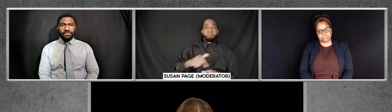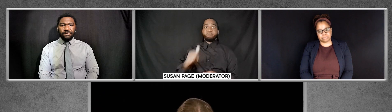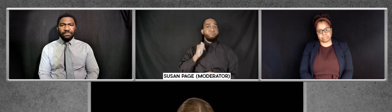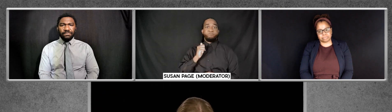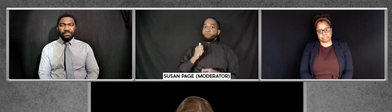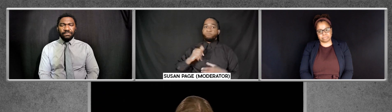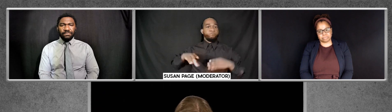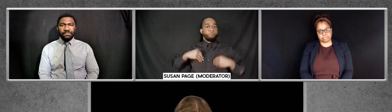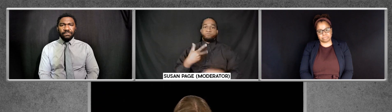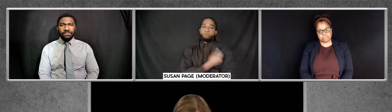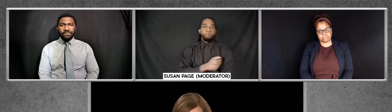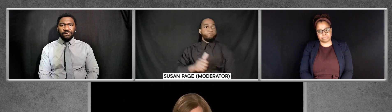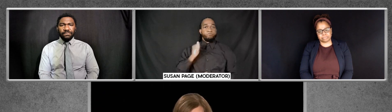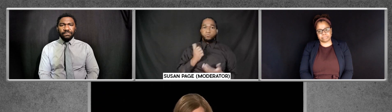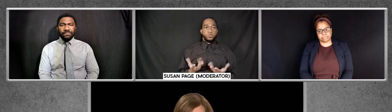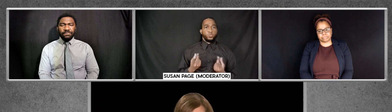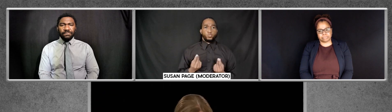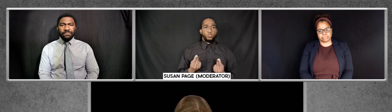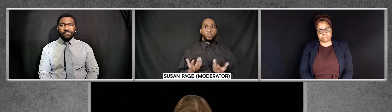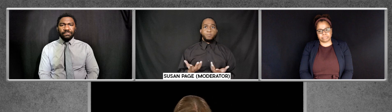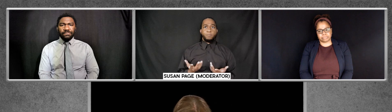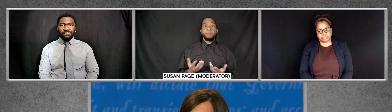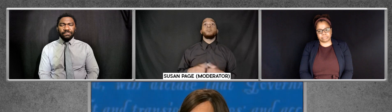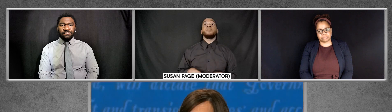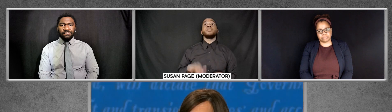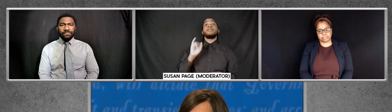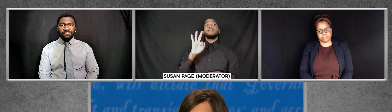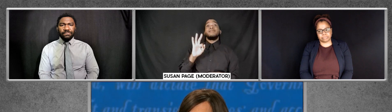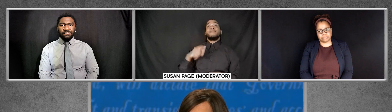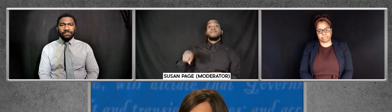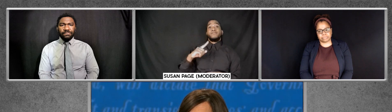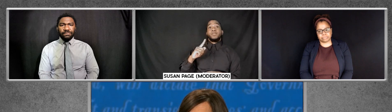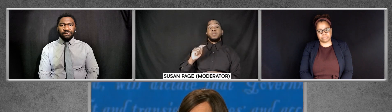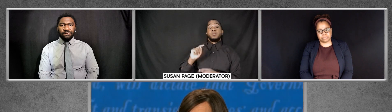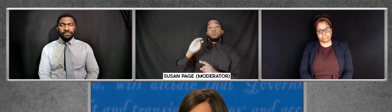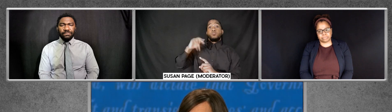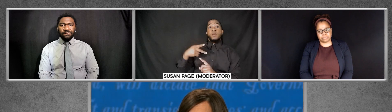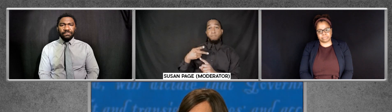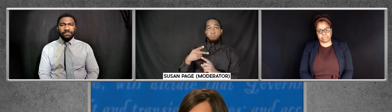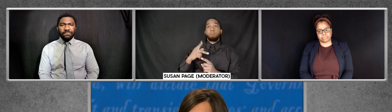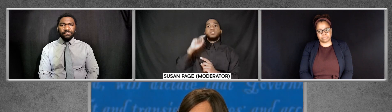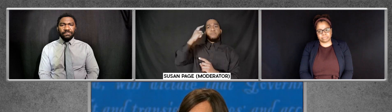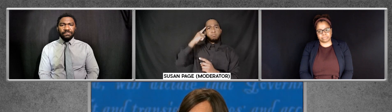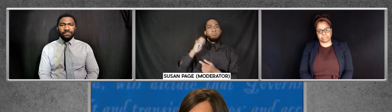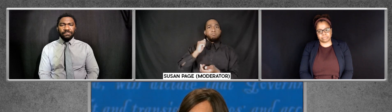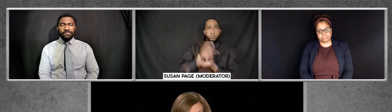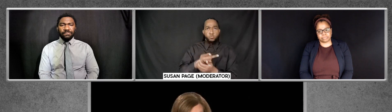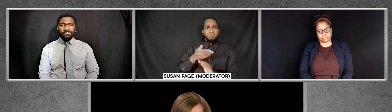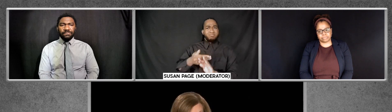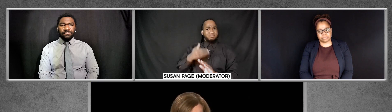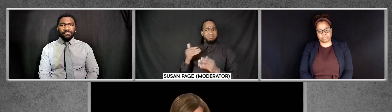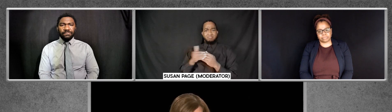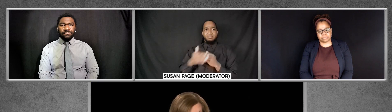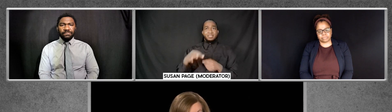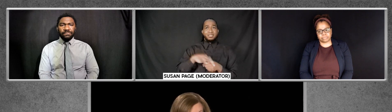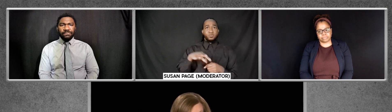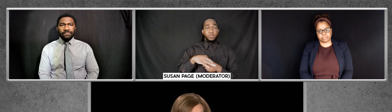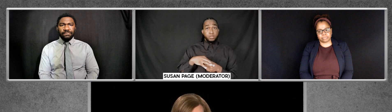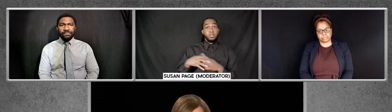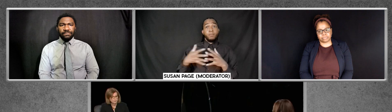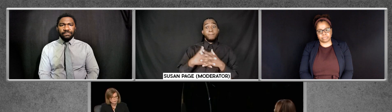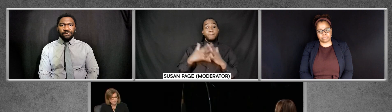now. If the Trump administration approves a vaccine before or after the election, should Americans take it, and would you